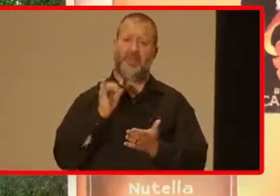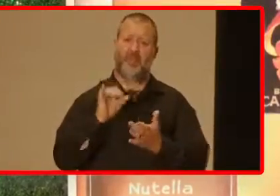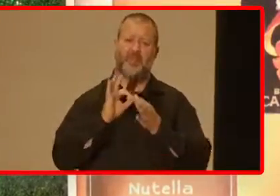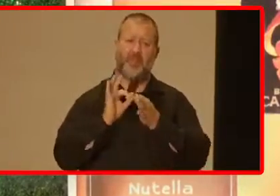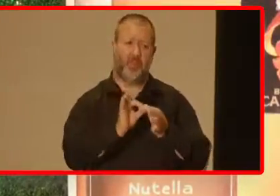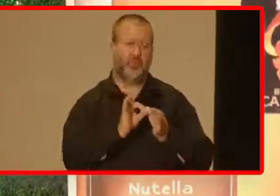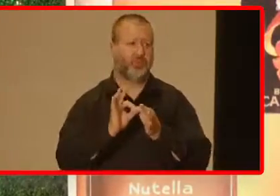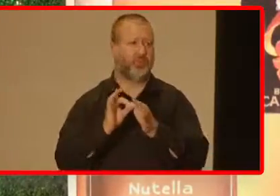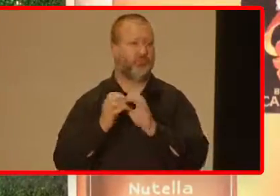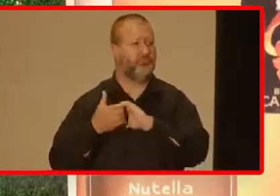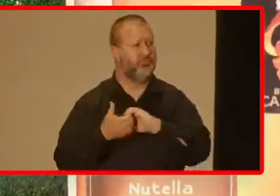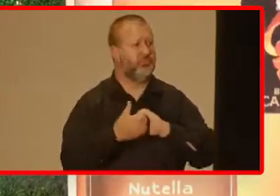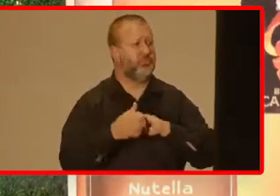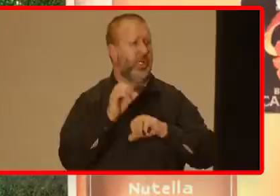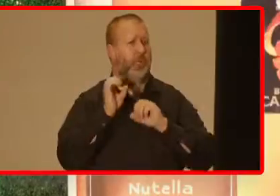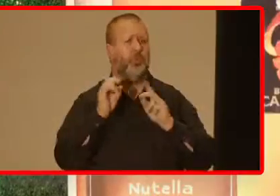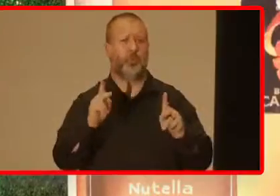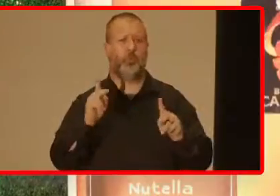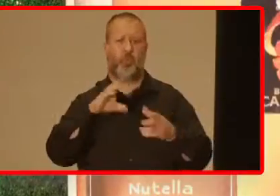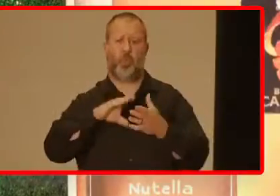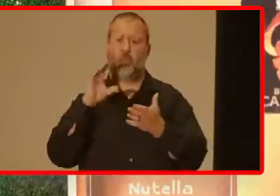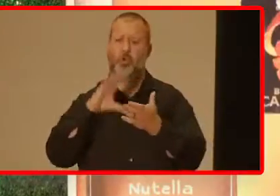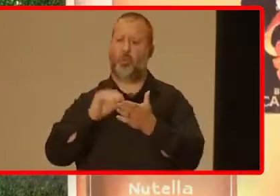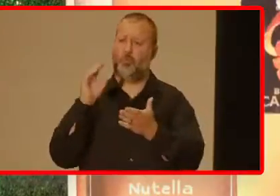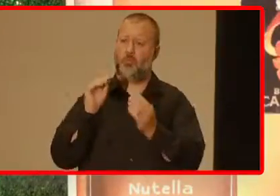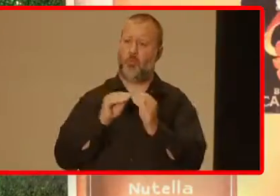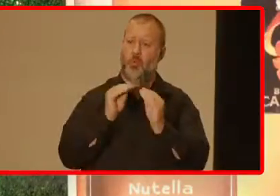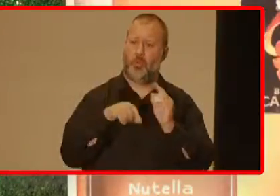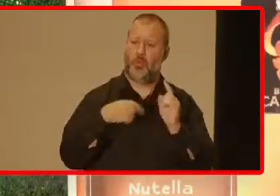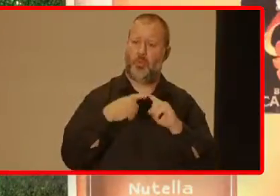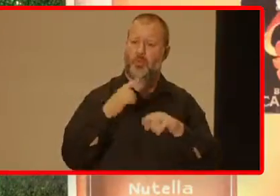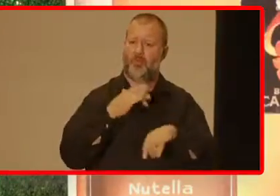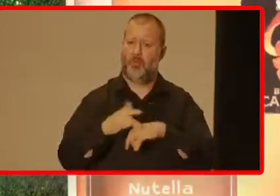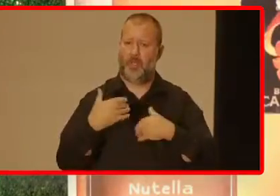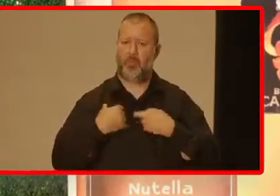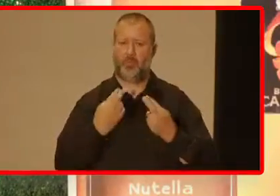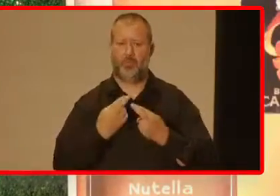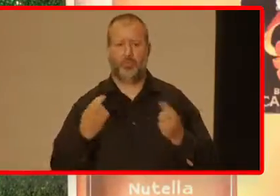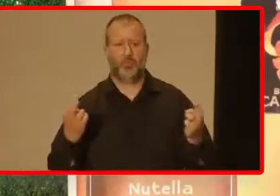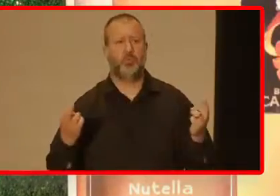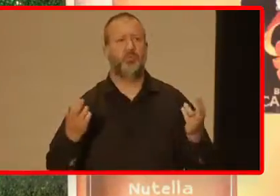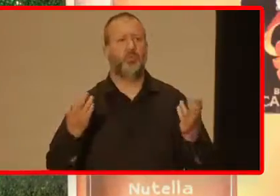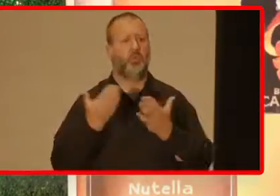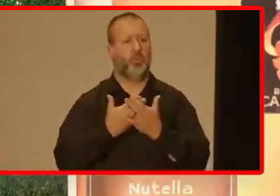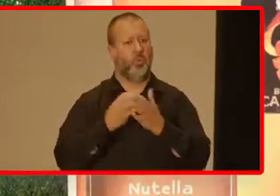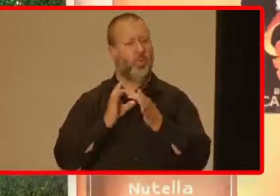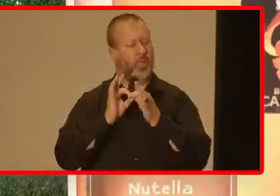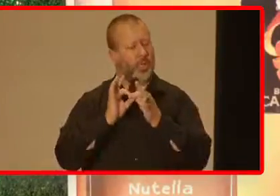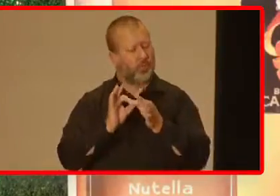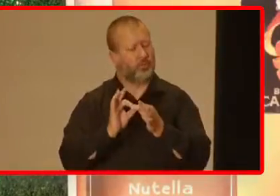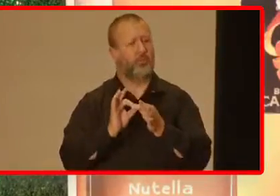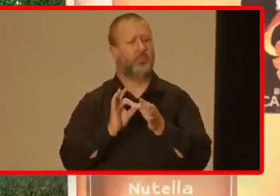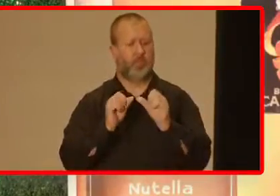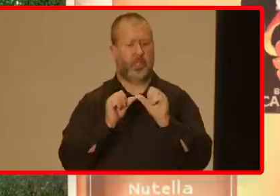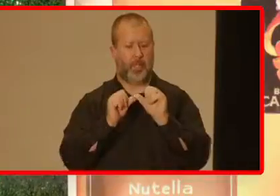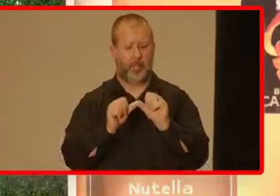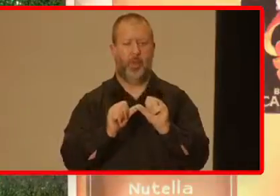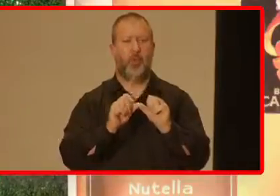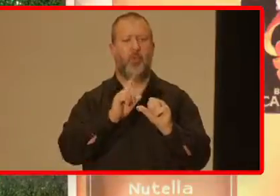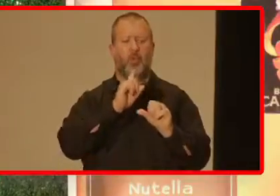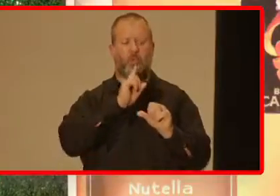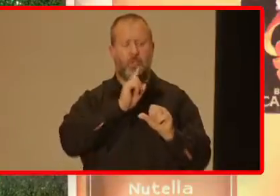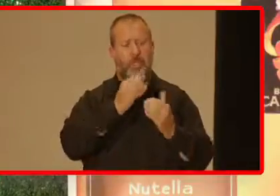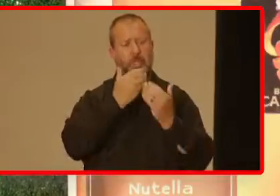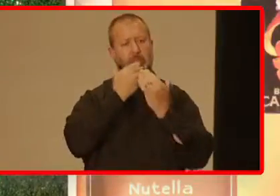it offers and the opportunities to learn about the available resources and develop new and lasting relationships. And I truly thank